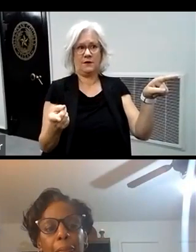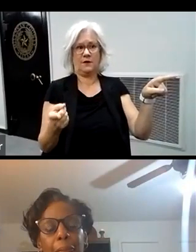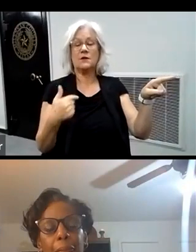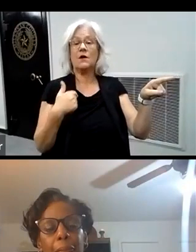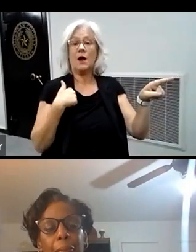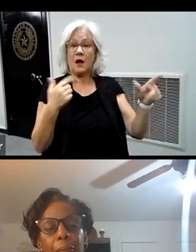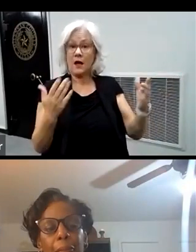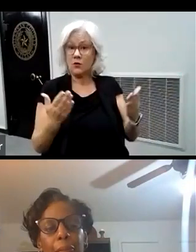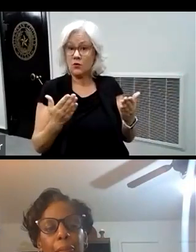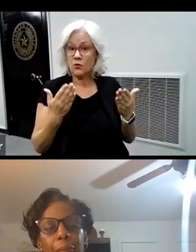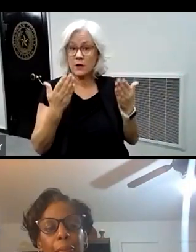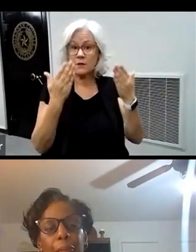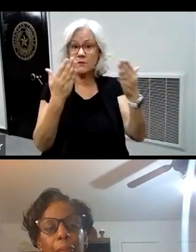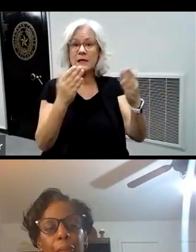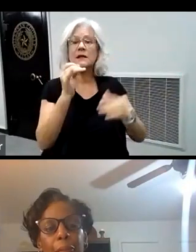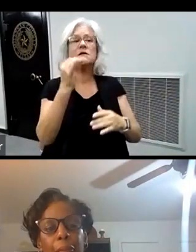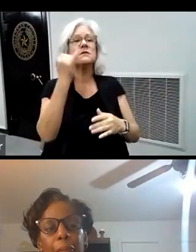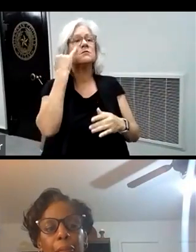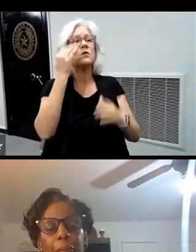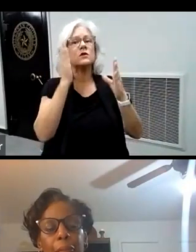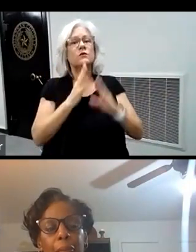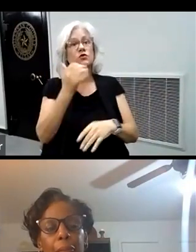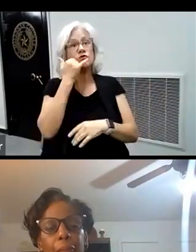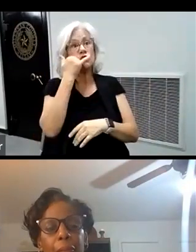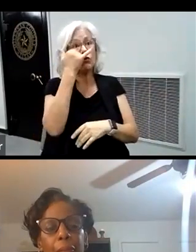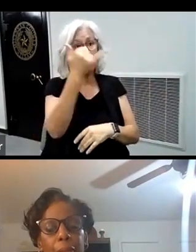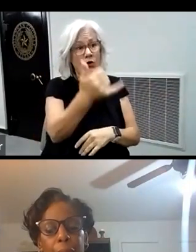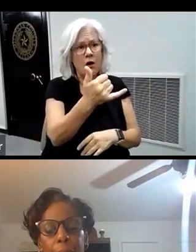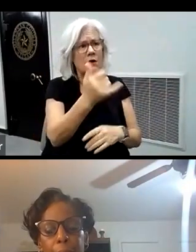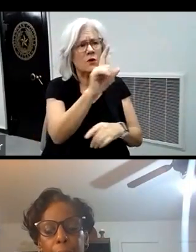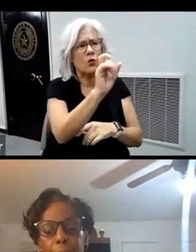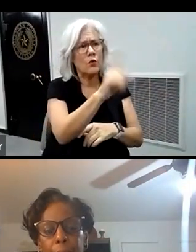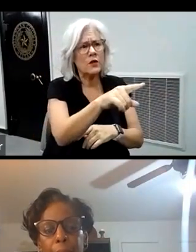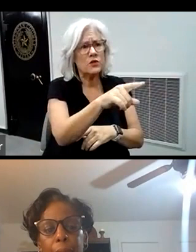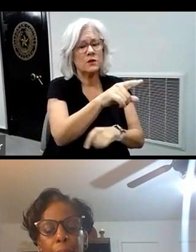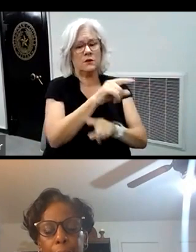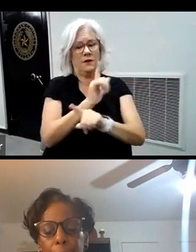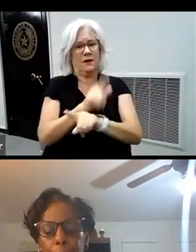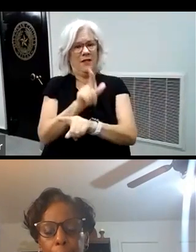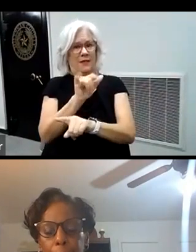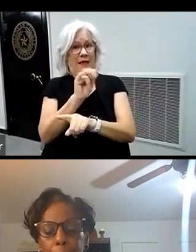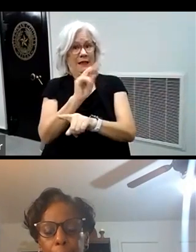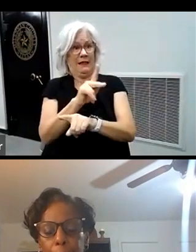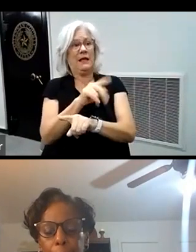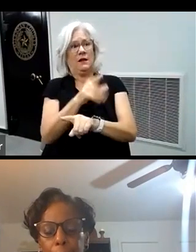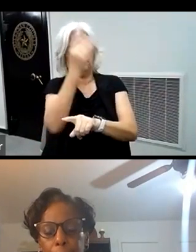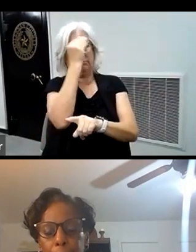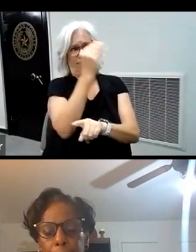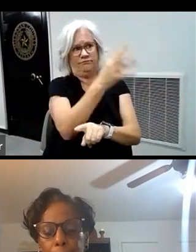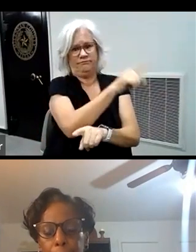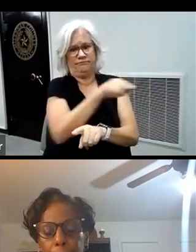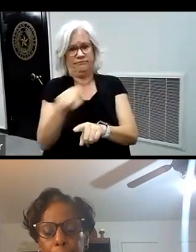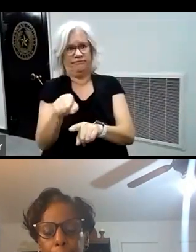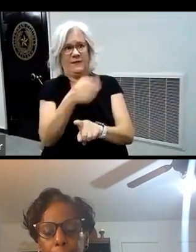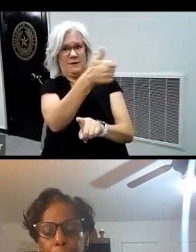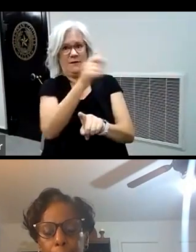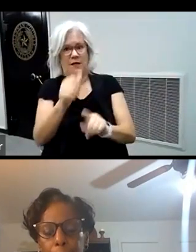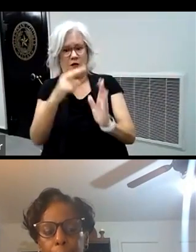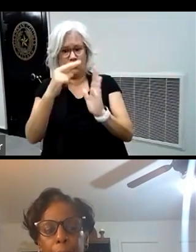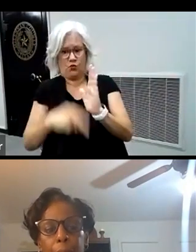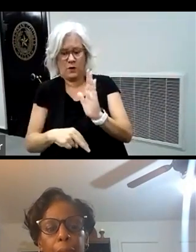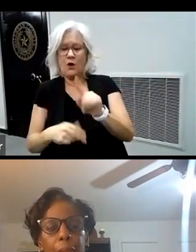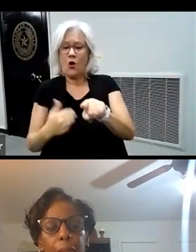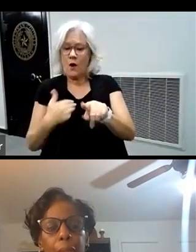if someone's calling and ask them, you can give them that link, because it not only gives them information about the